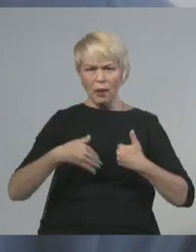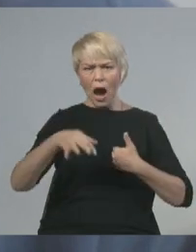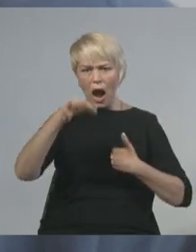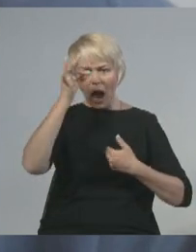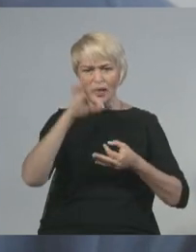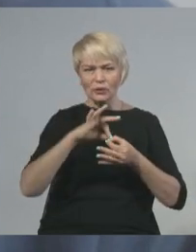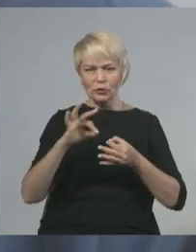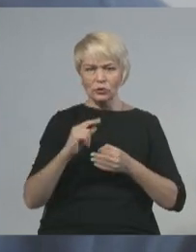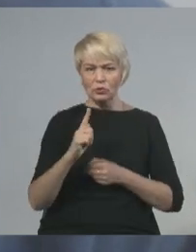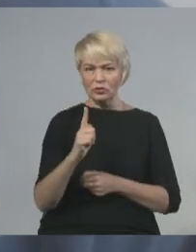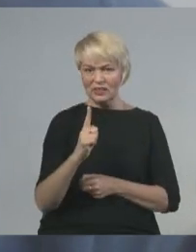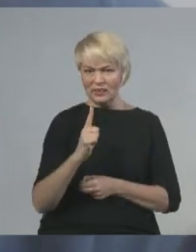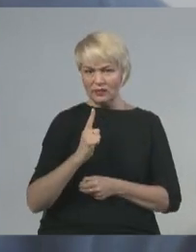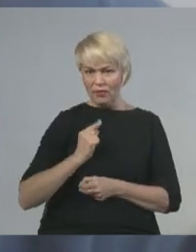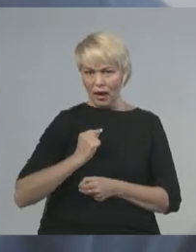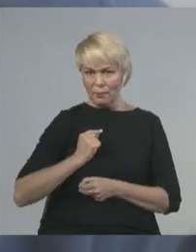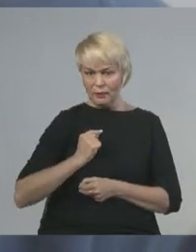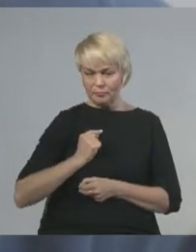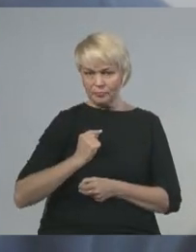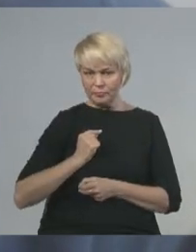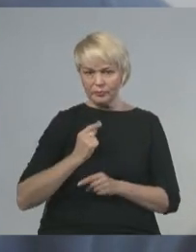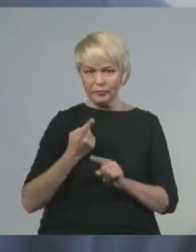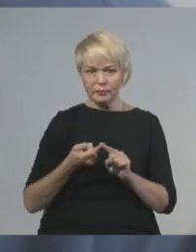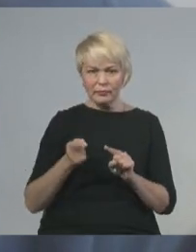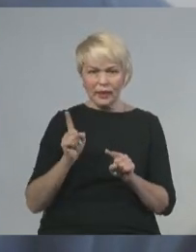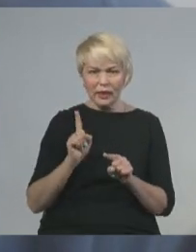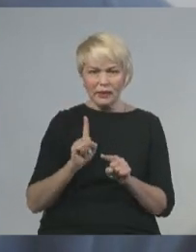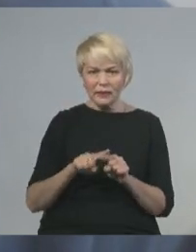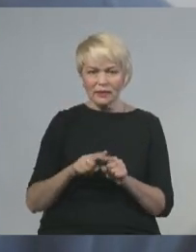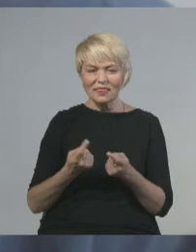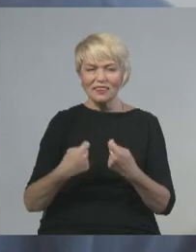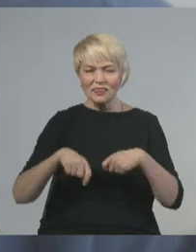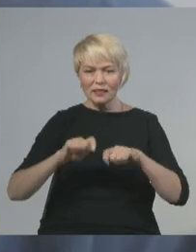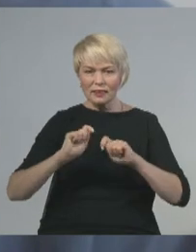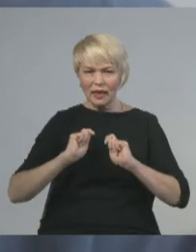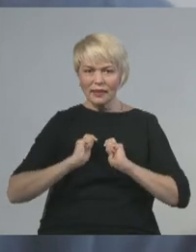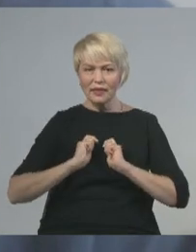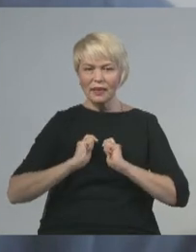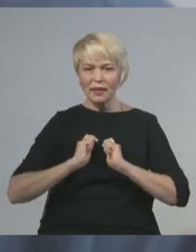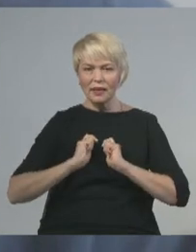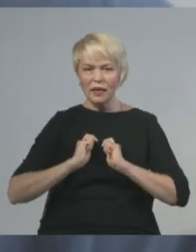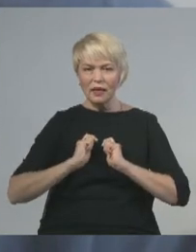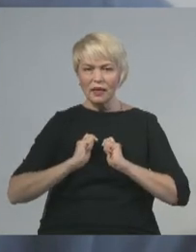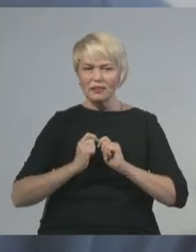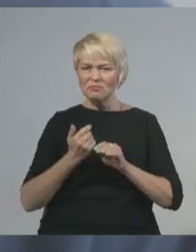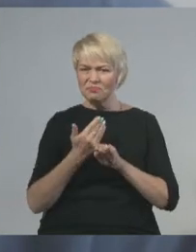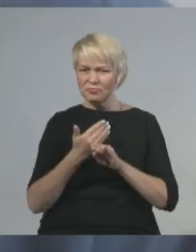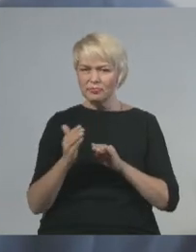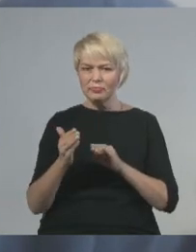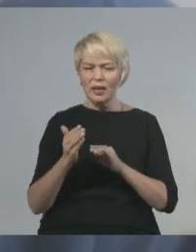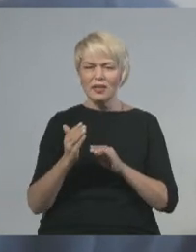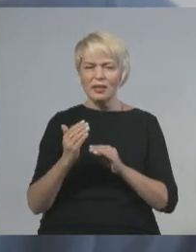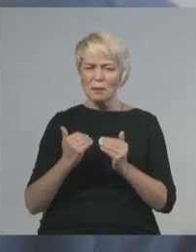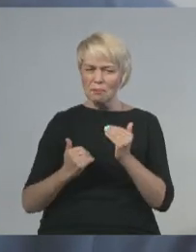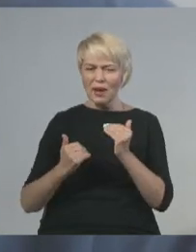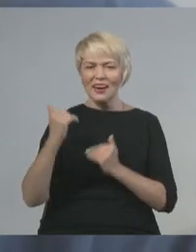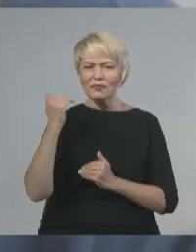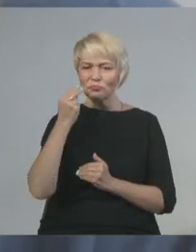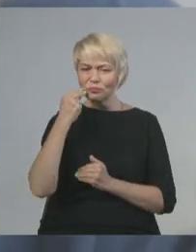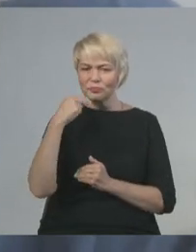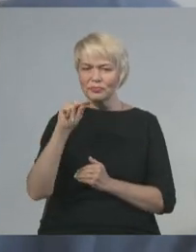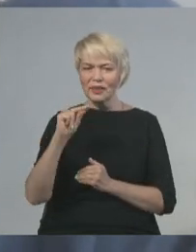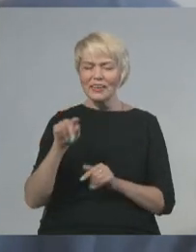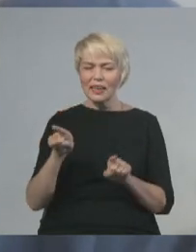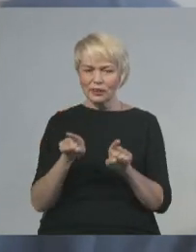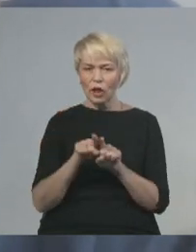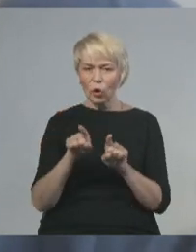brings it brings an advantage it happened to us it happened to other media outlets let me give you these two examples